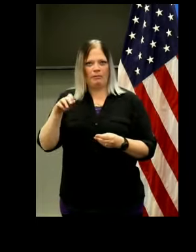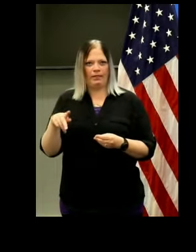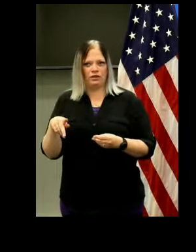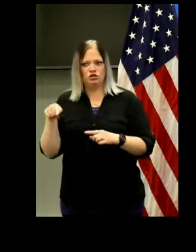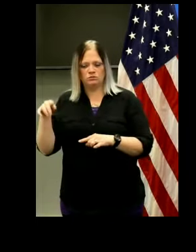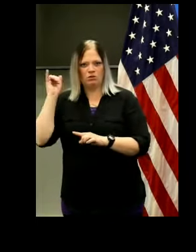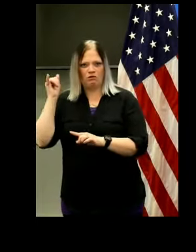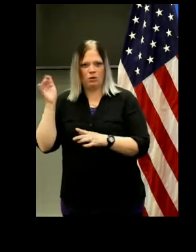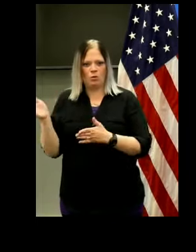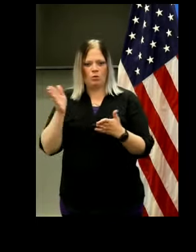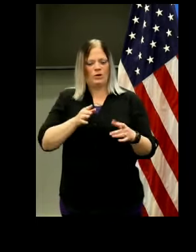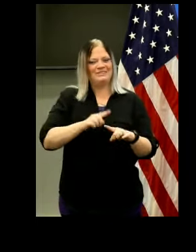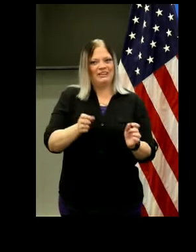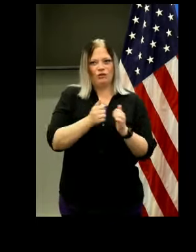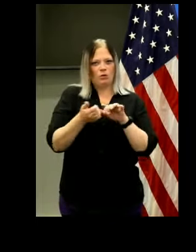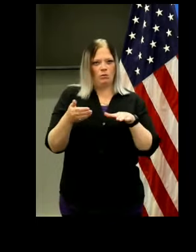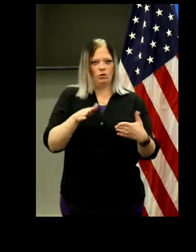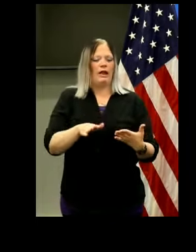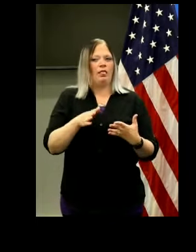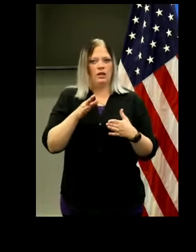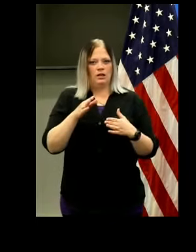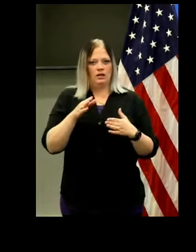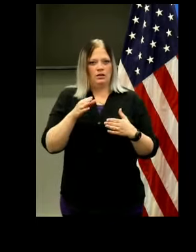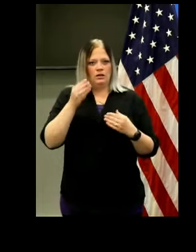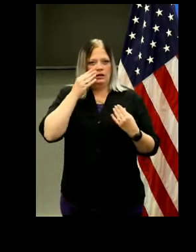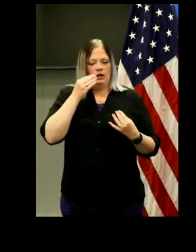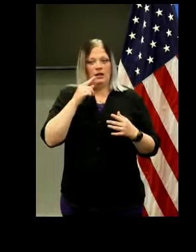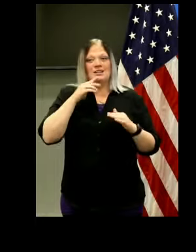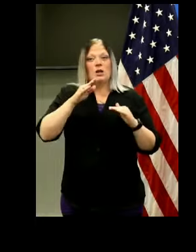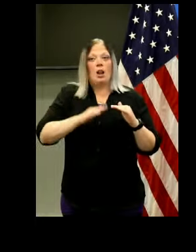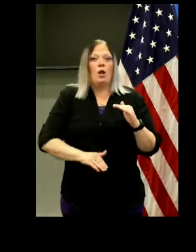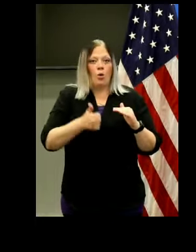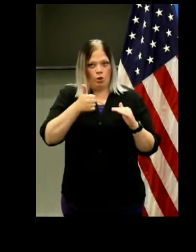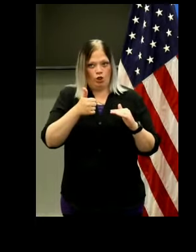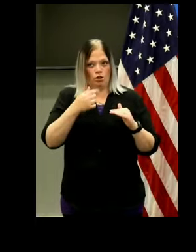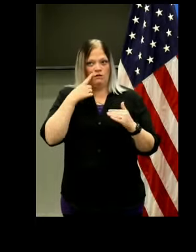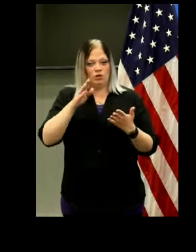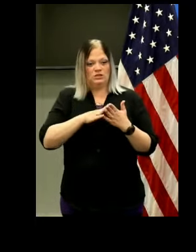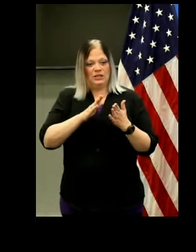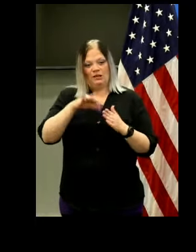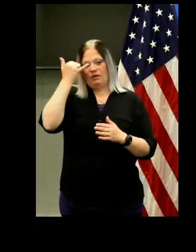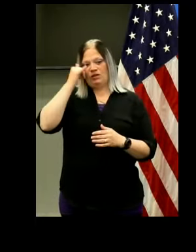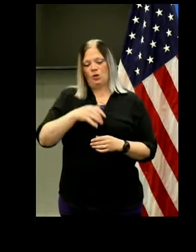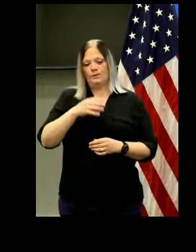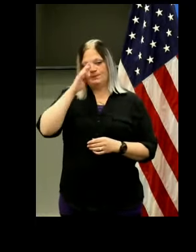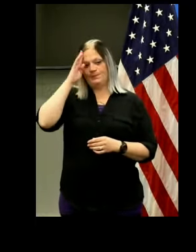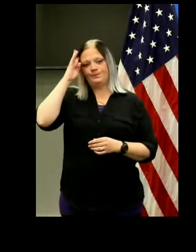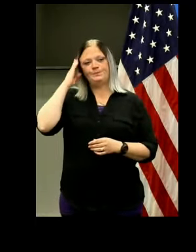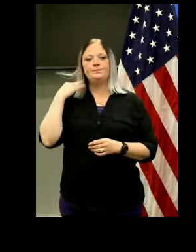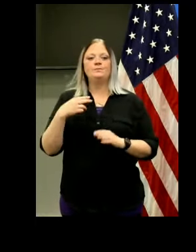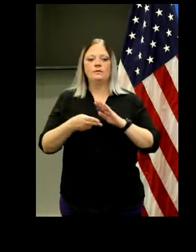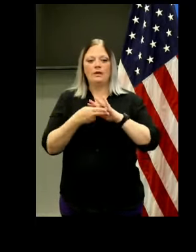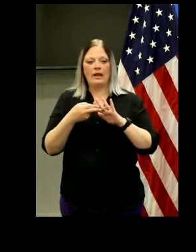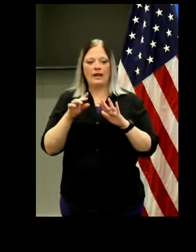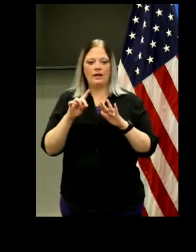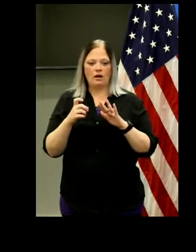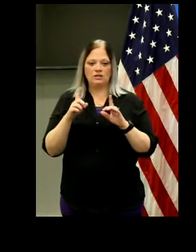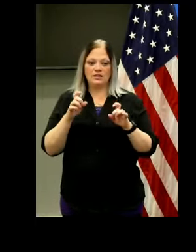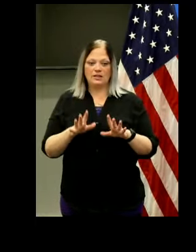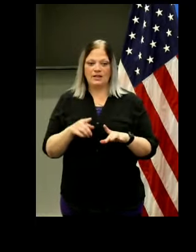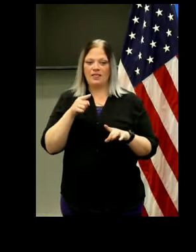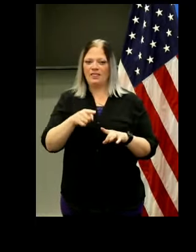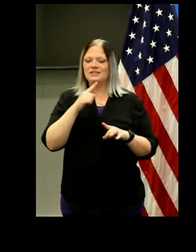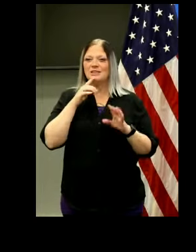to mortality data, is it's actually lower than what you would expect for the city of Buffalo. Diagnostic tests. This